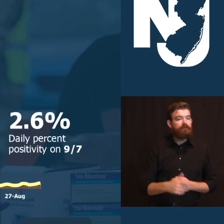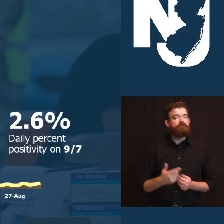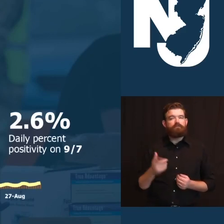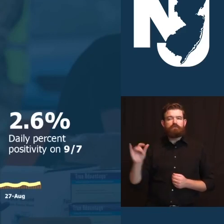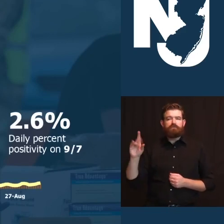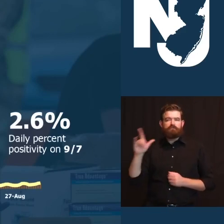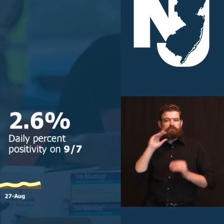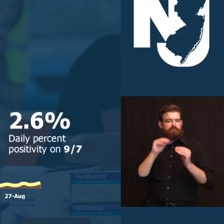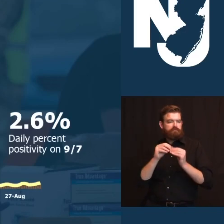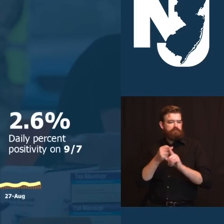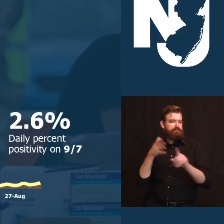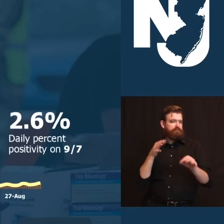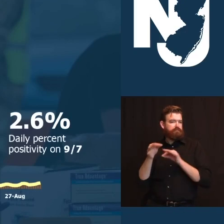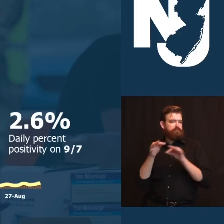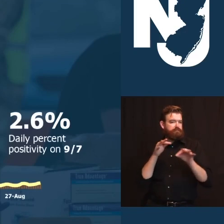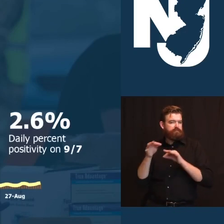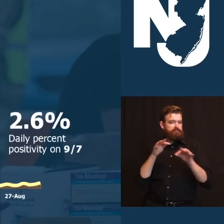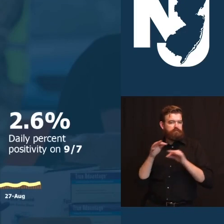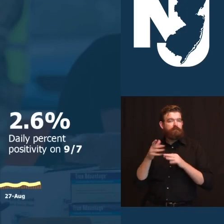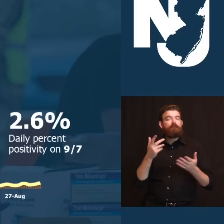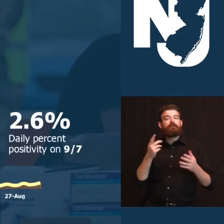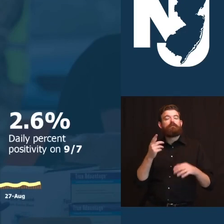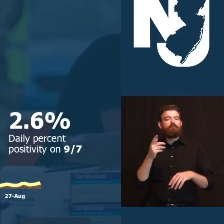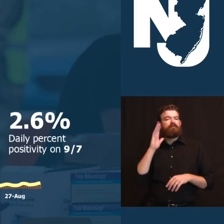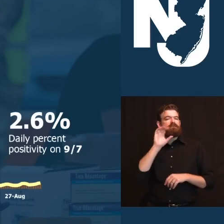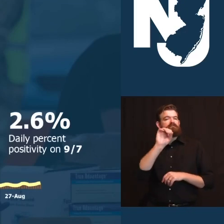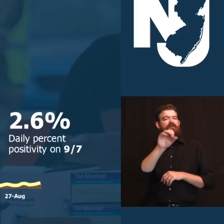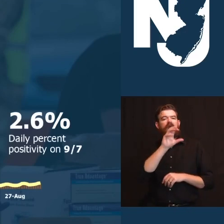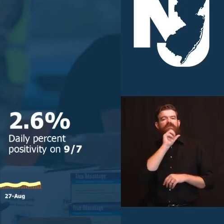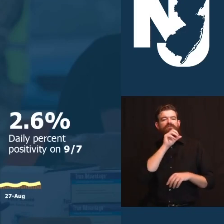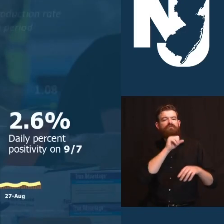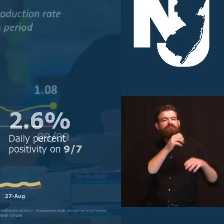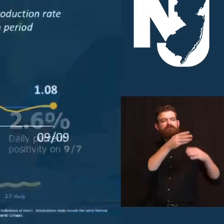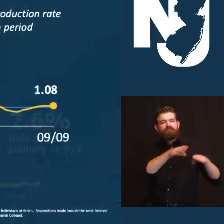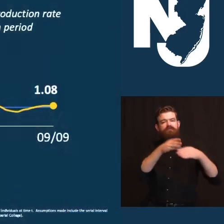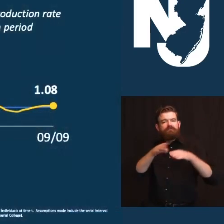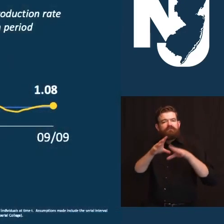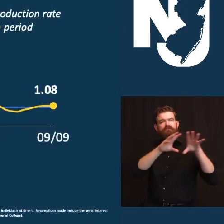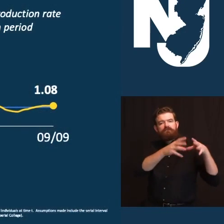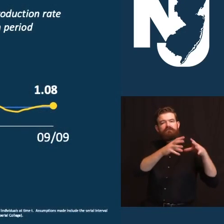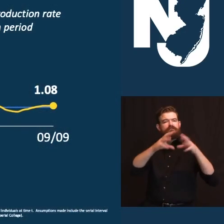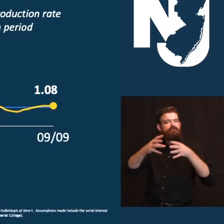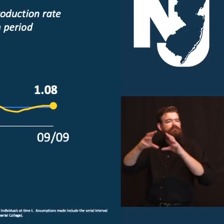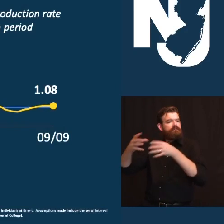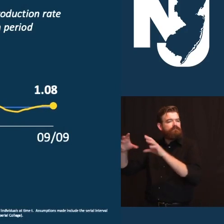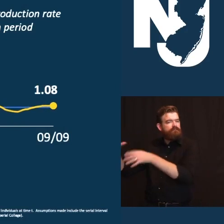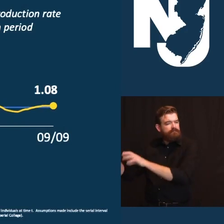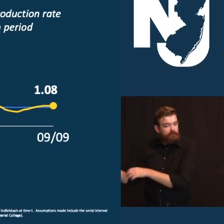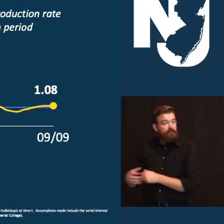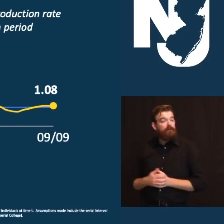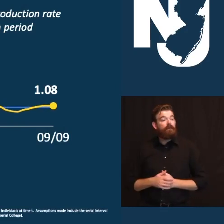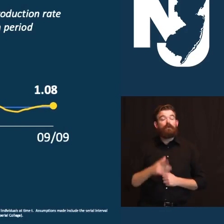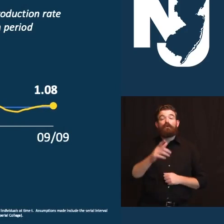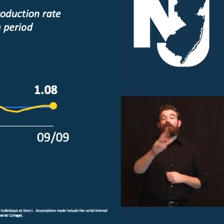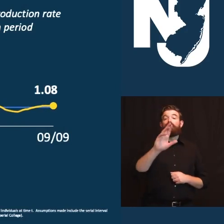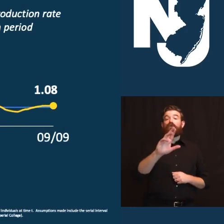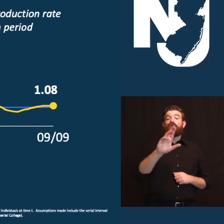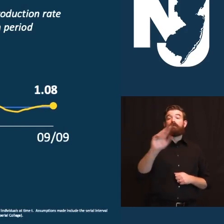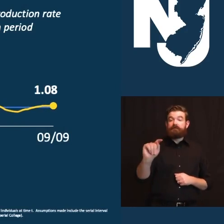especially, where we're seeing the greatest positivity. Rate of transmission statewide has come down yet another hair. That's 2 days in a row, a